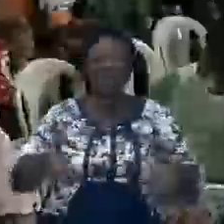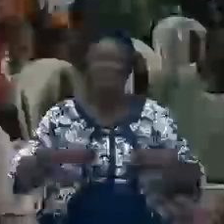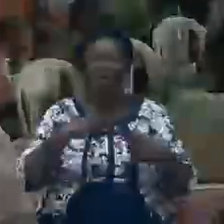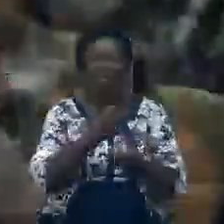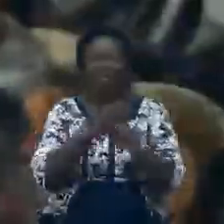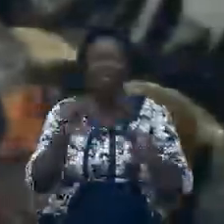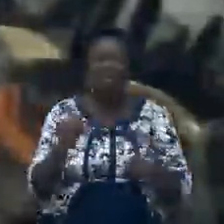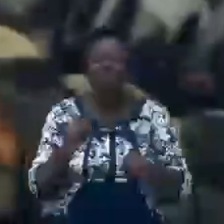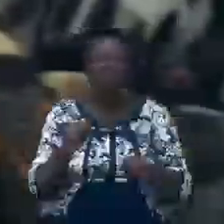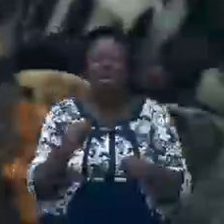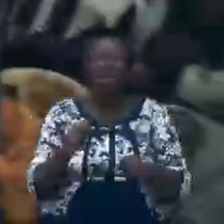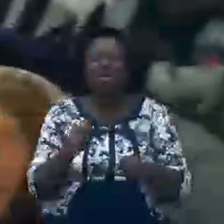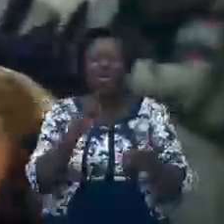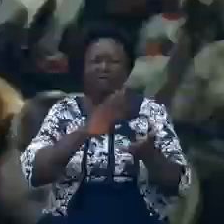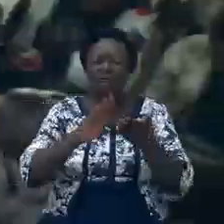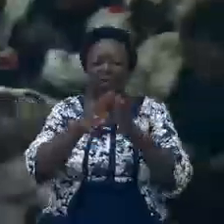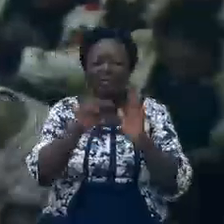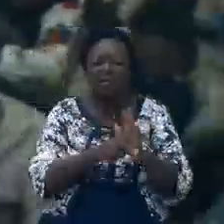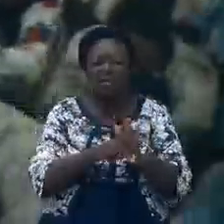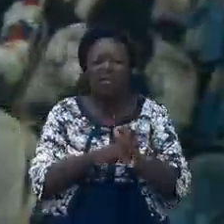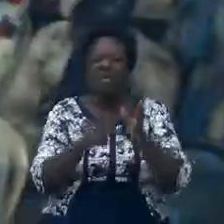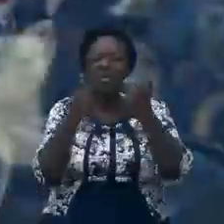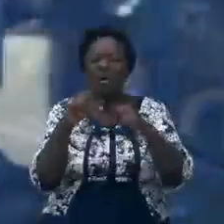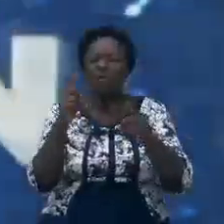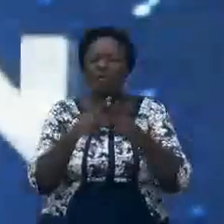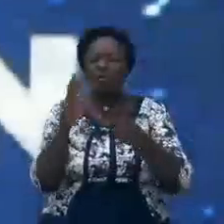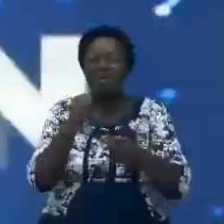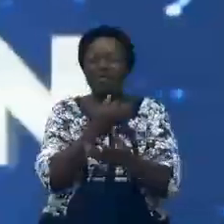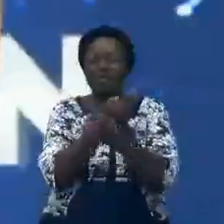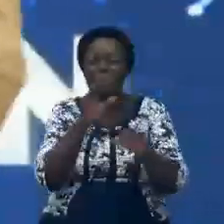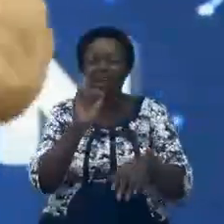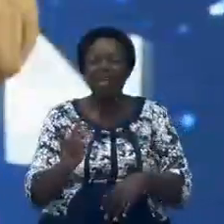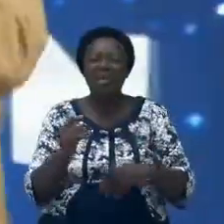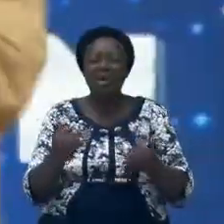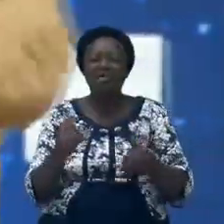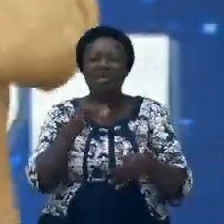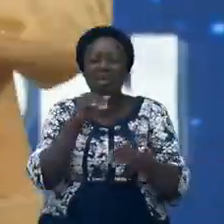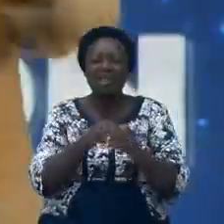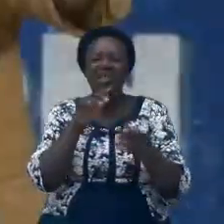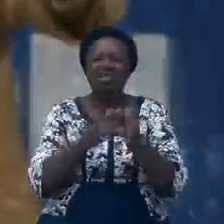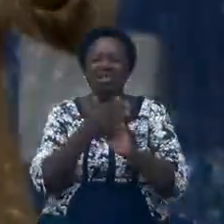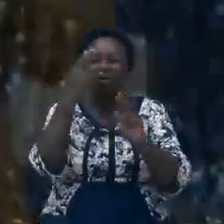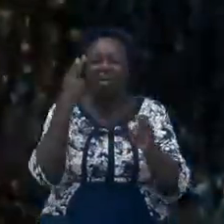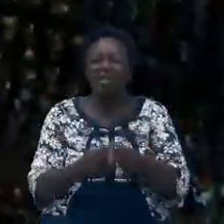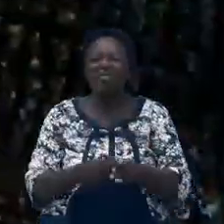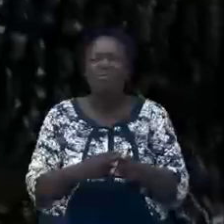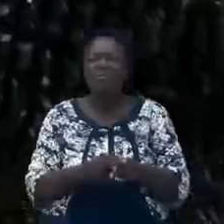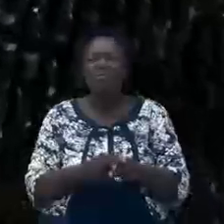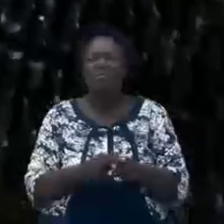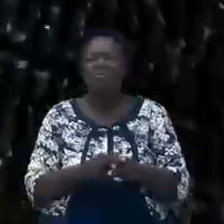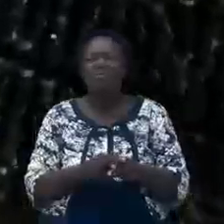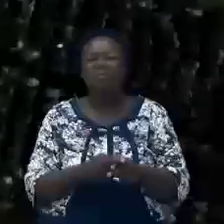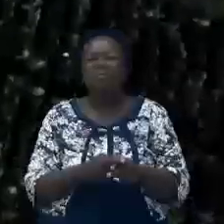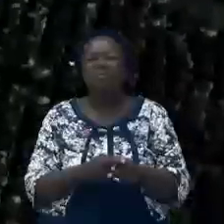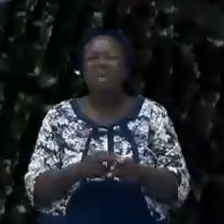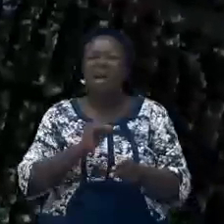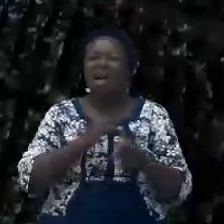life eternal life salvation redemption forgiveness come to them feeling